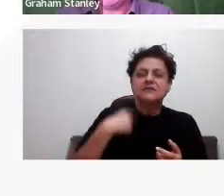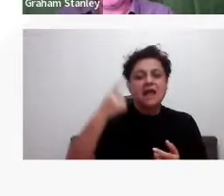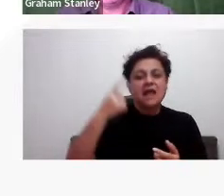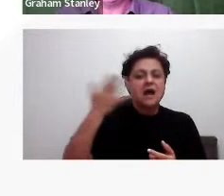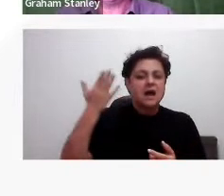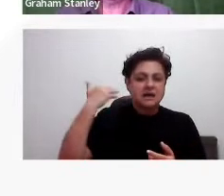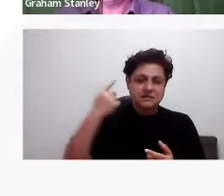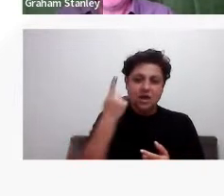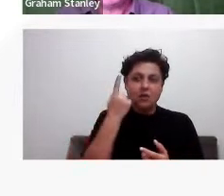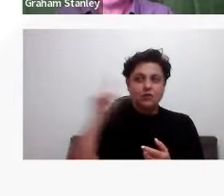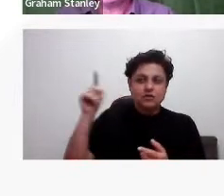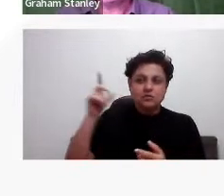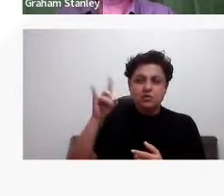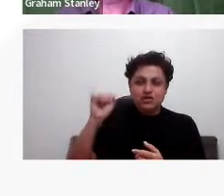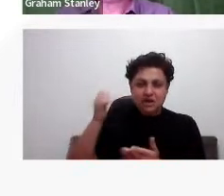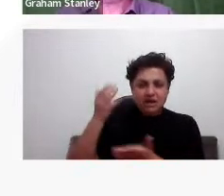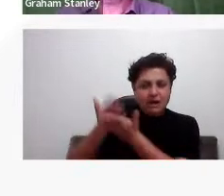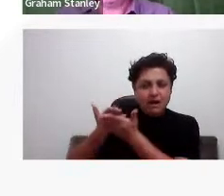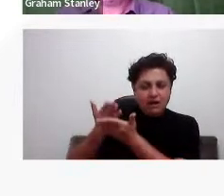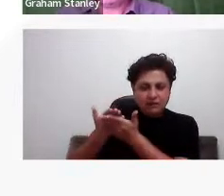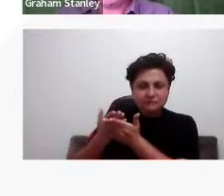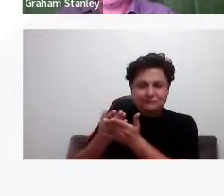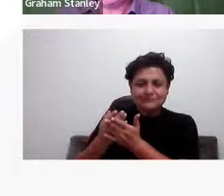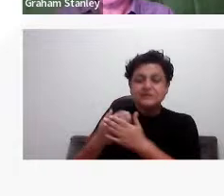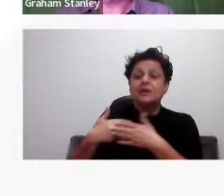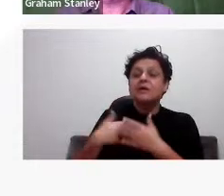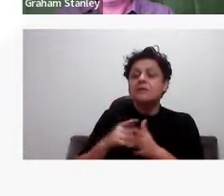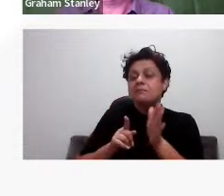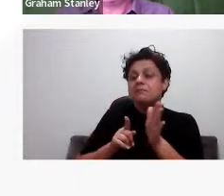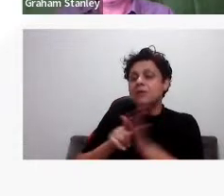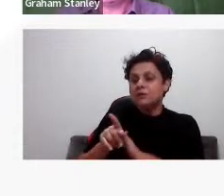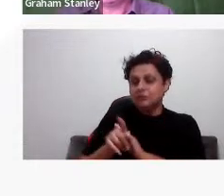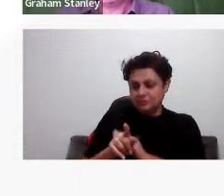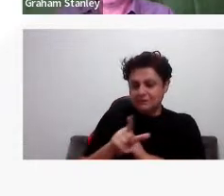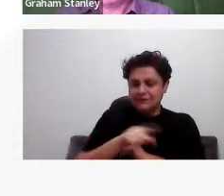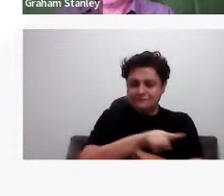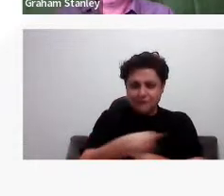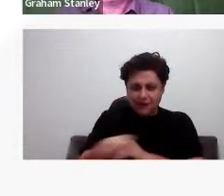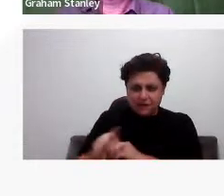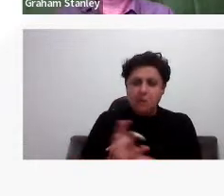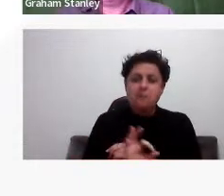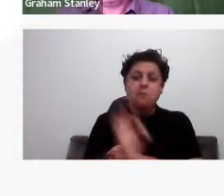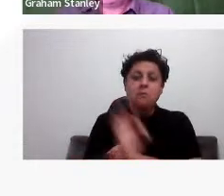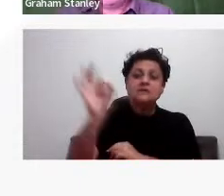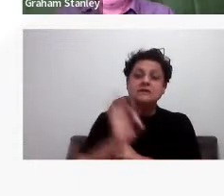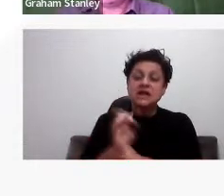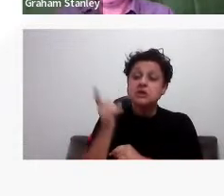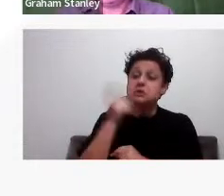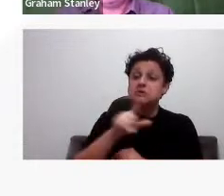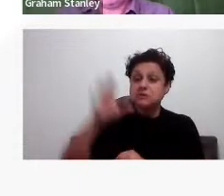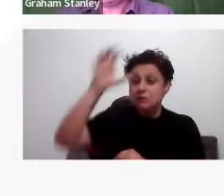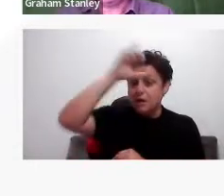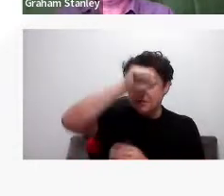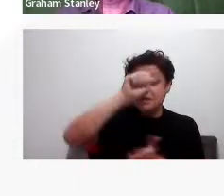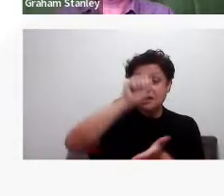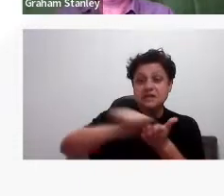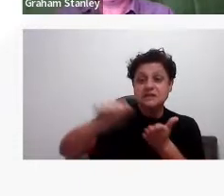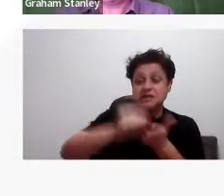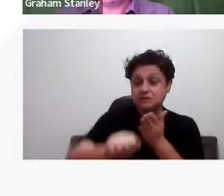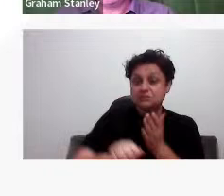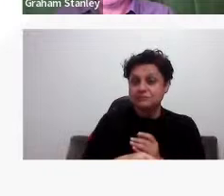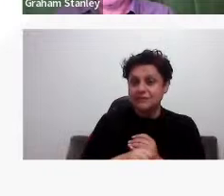written? Was it a lot? And what percentage was audio? If you think about that, reflect on